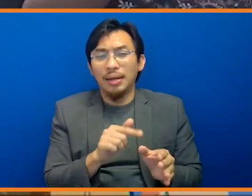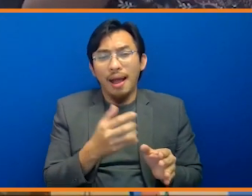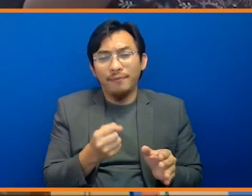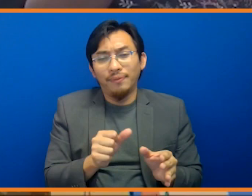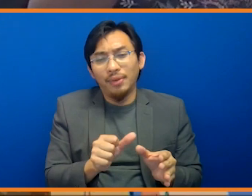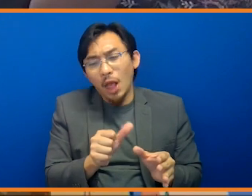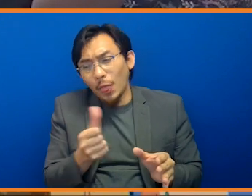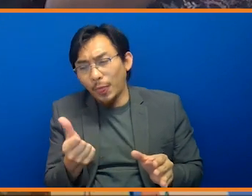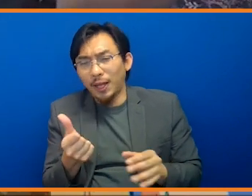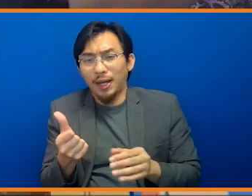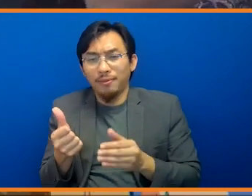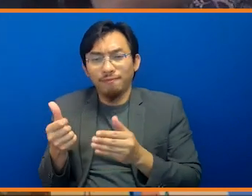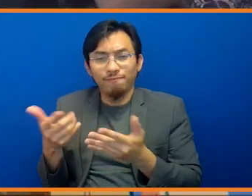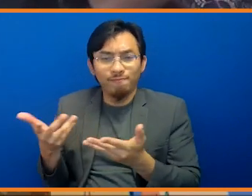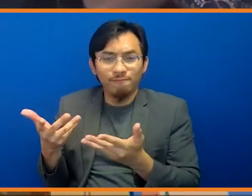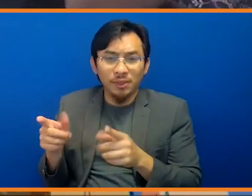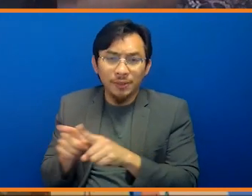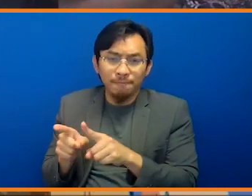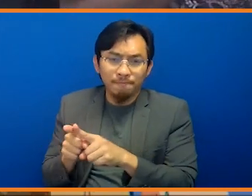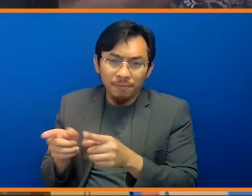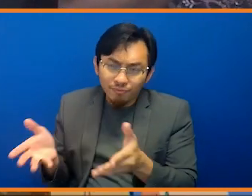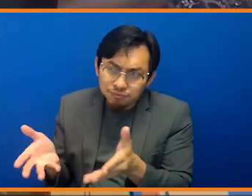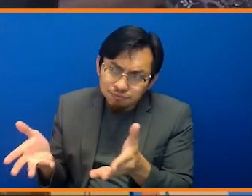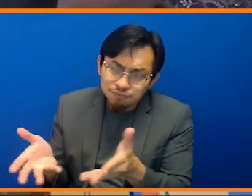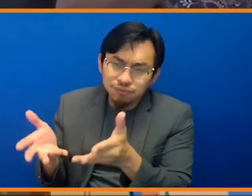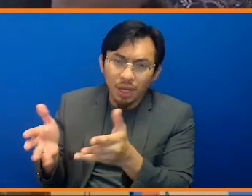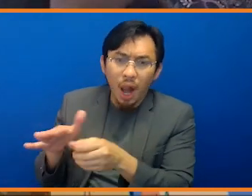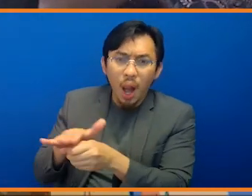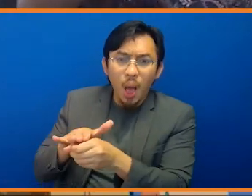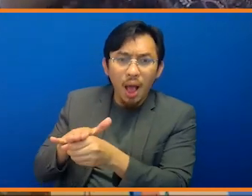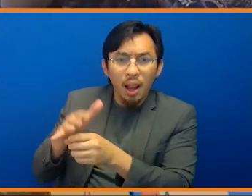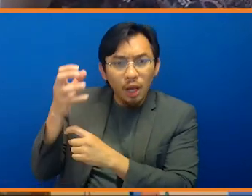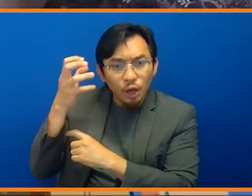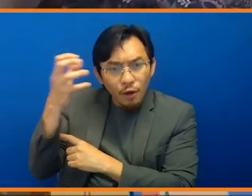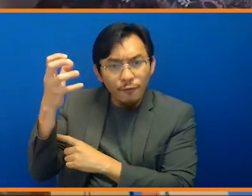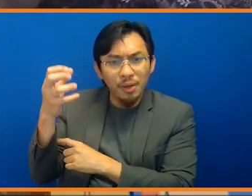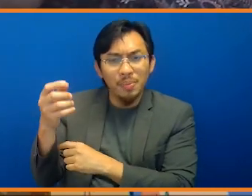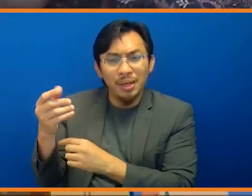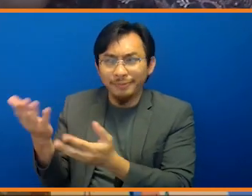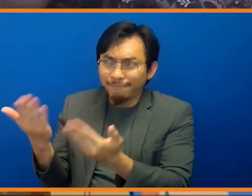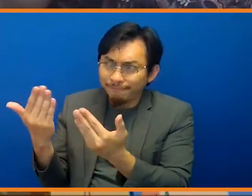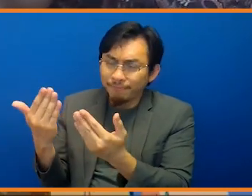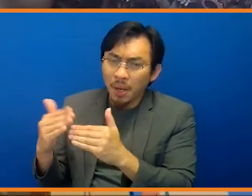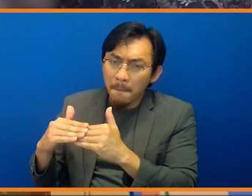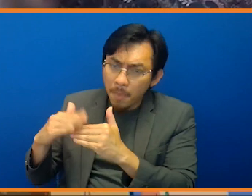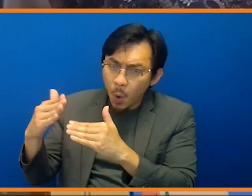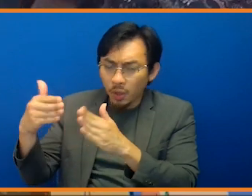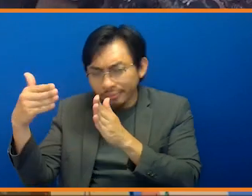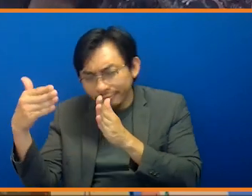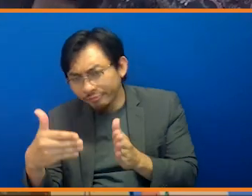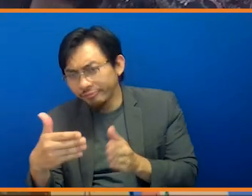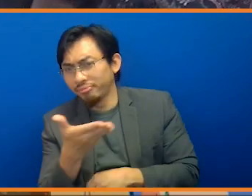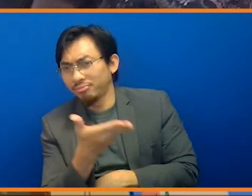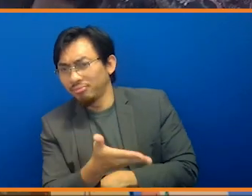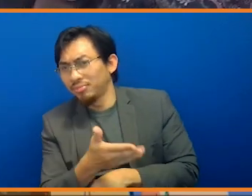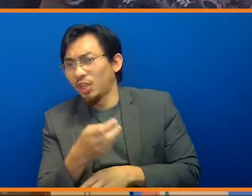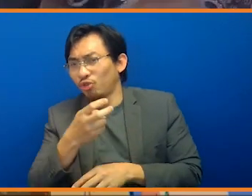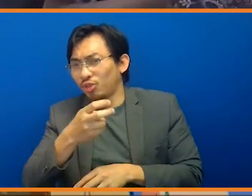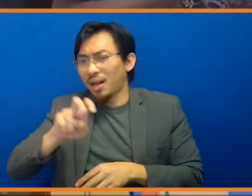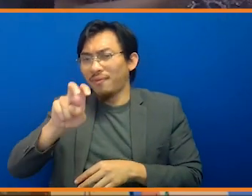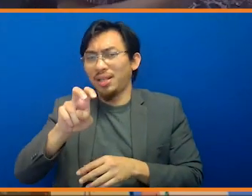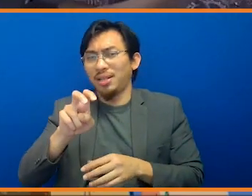it can push the local government to take care more about this tourism destination